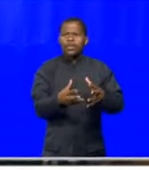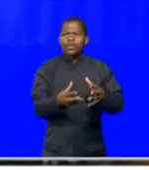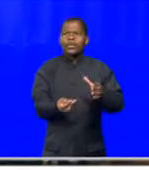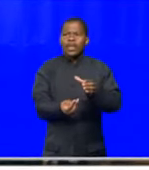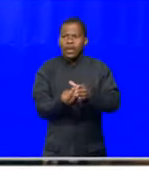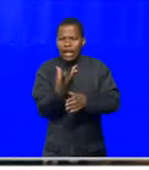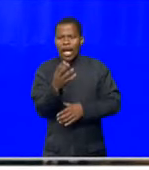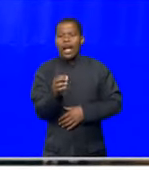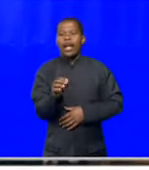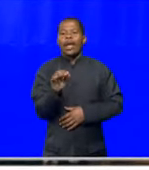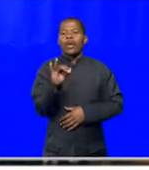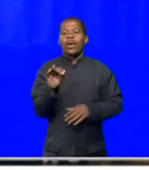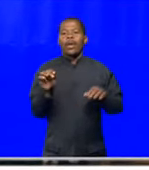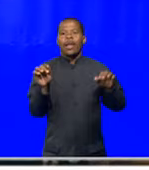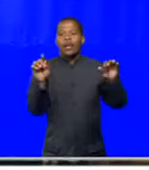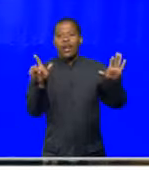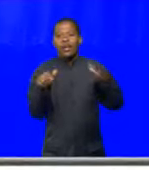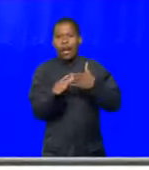from July